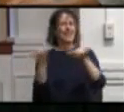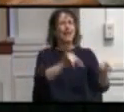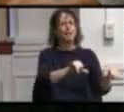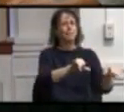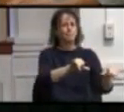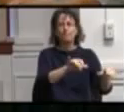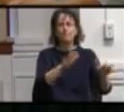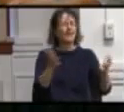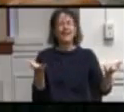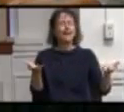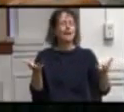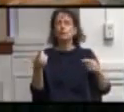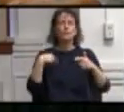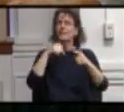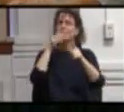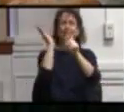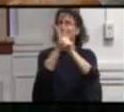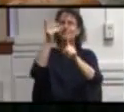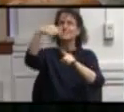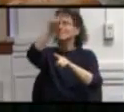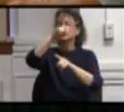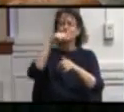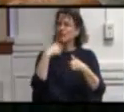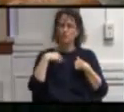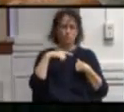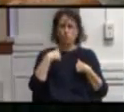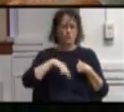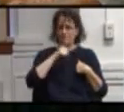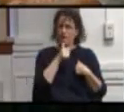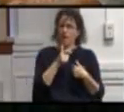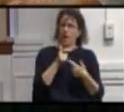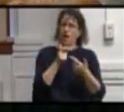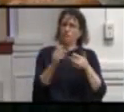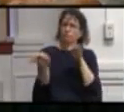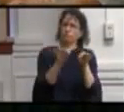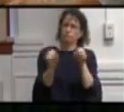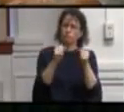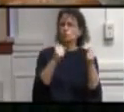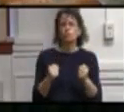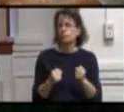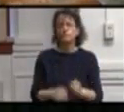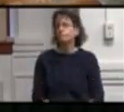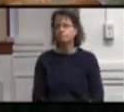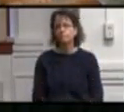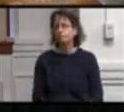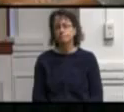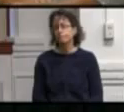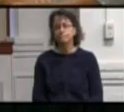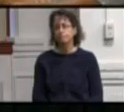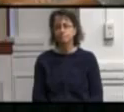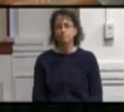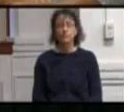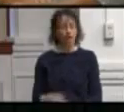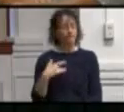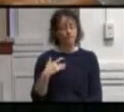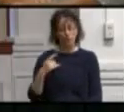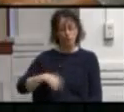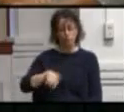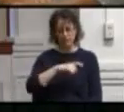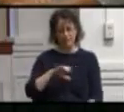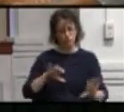are a number of interests that, at least preliminarily, I've been able to identify that I think we really need to be